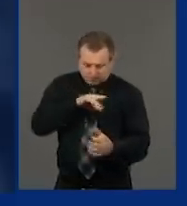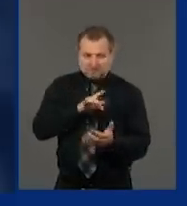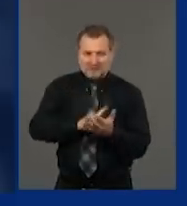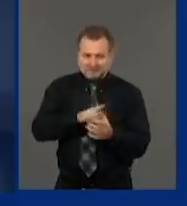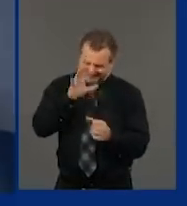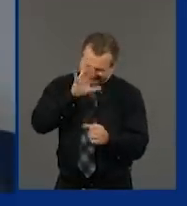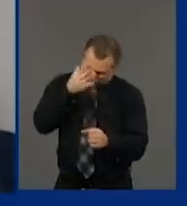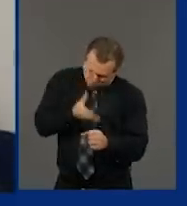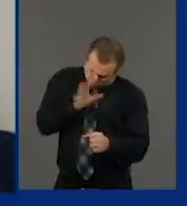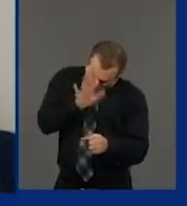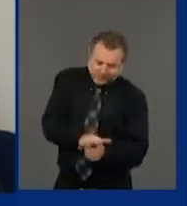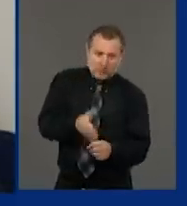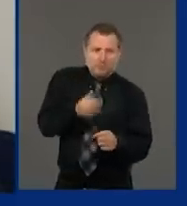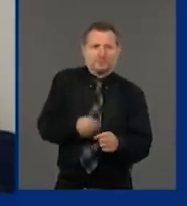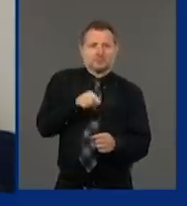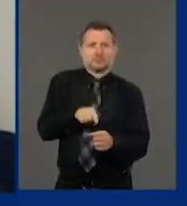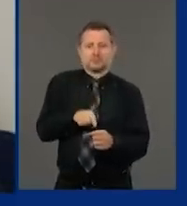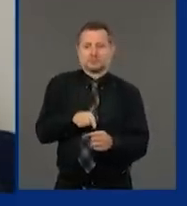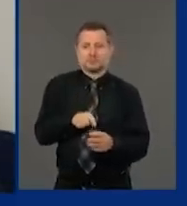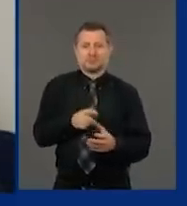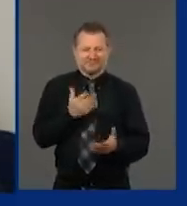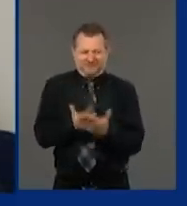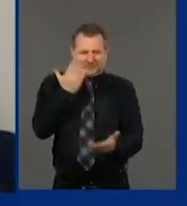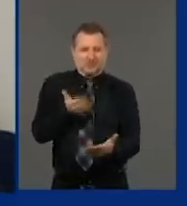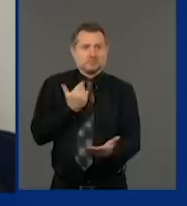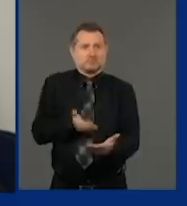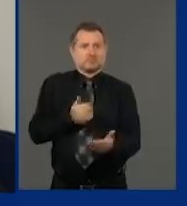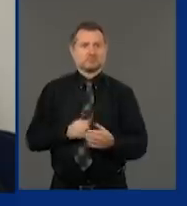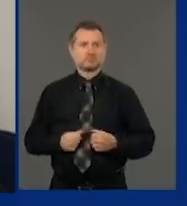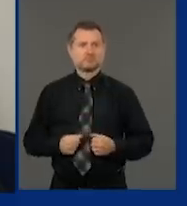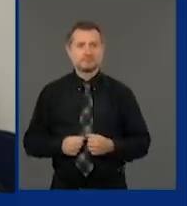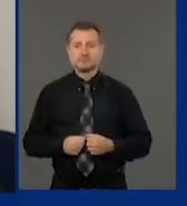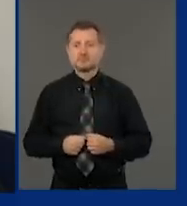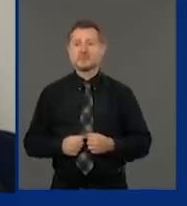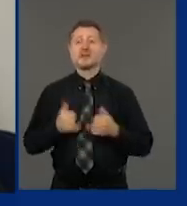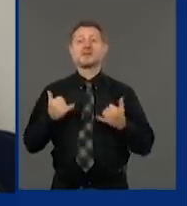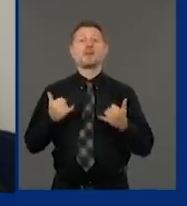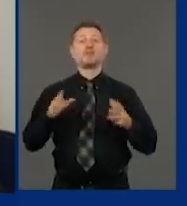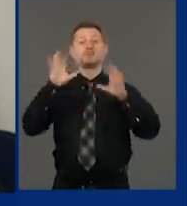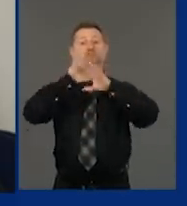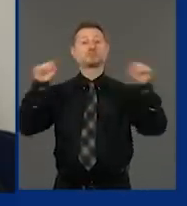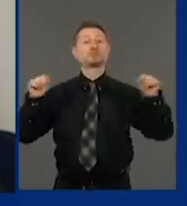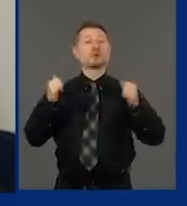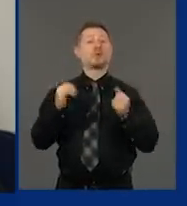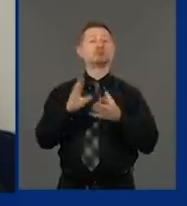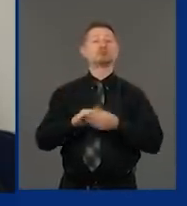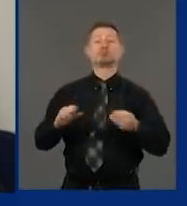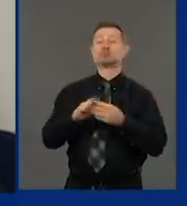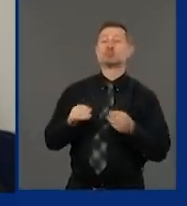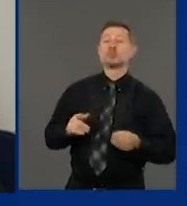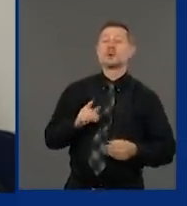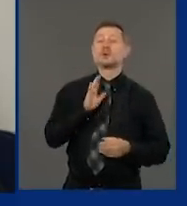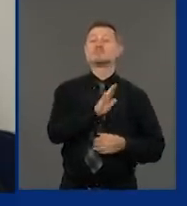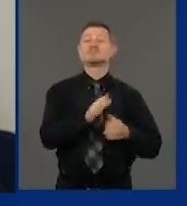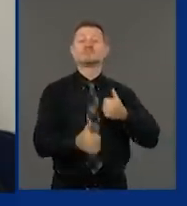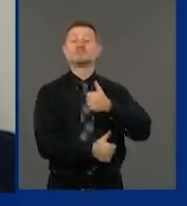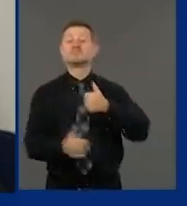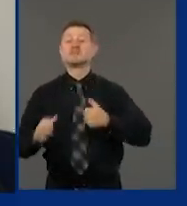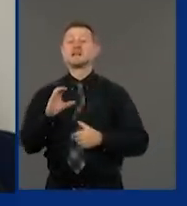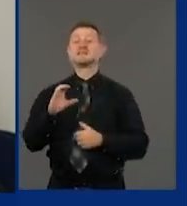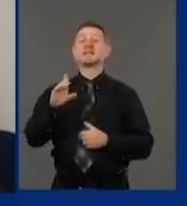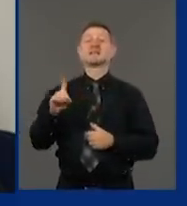That was true from day one. The president now says his own health